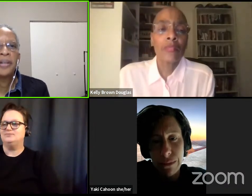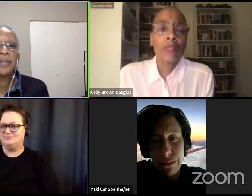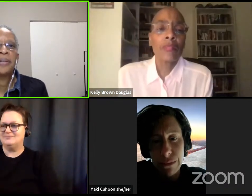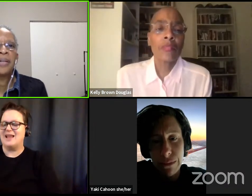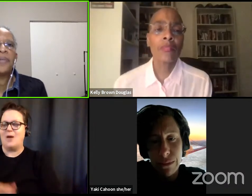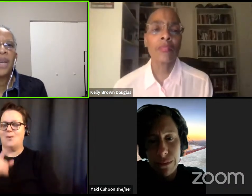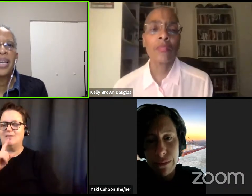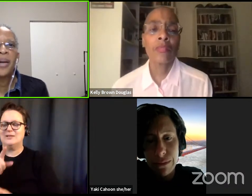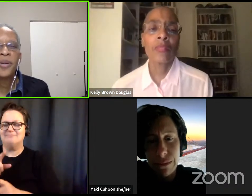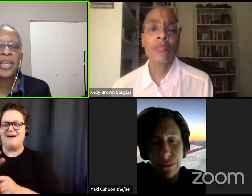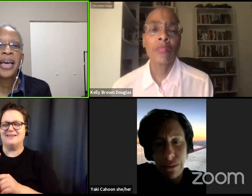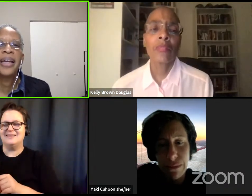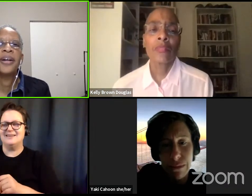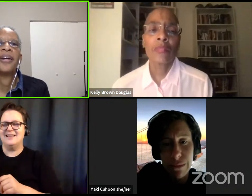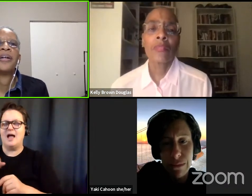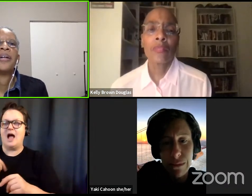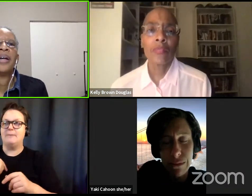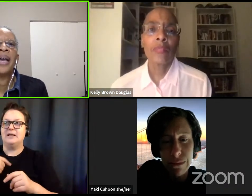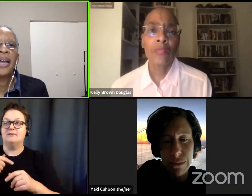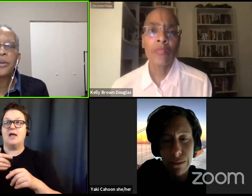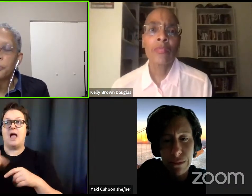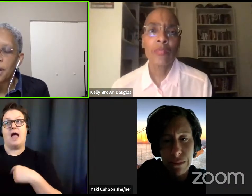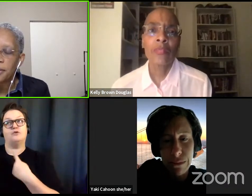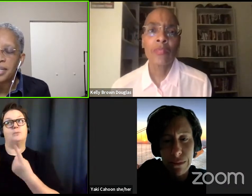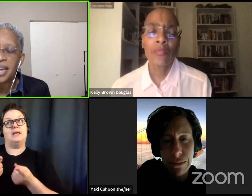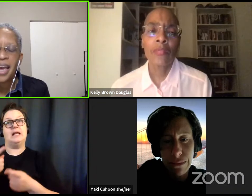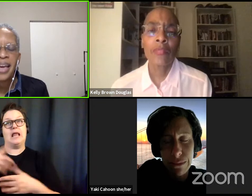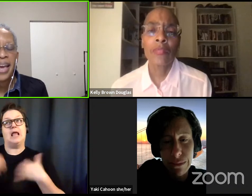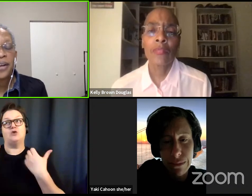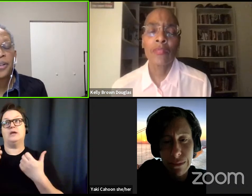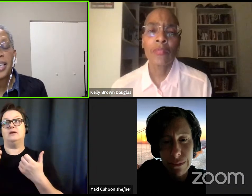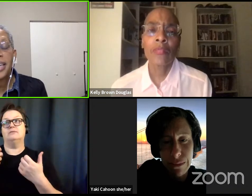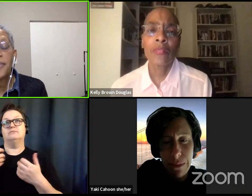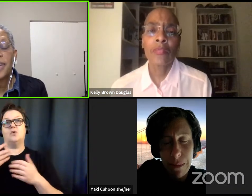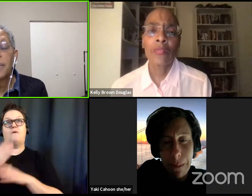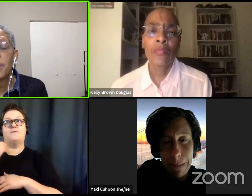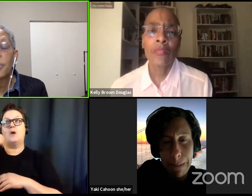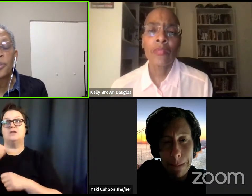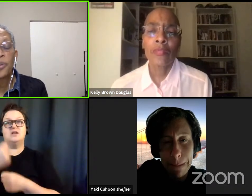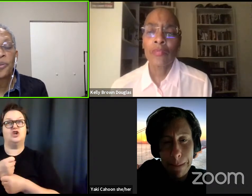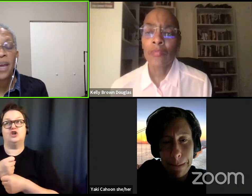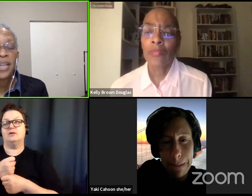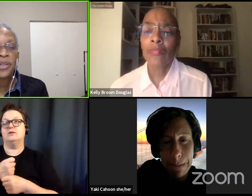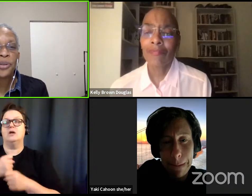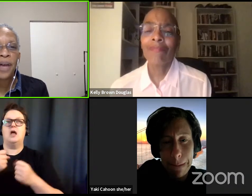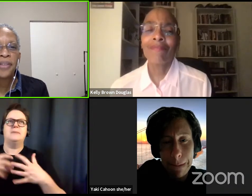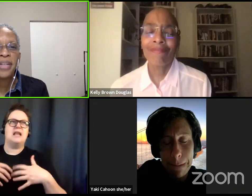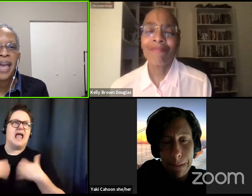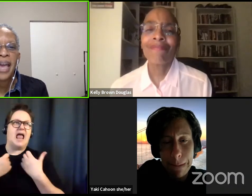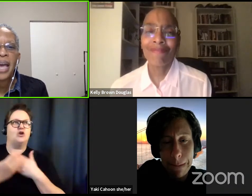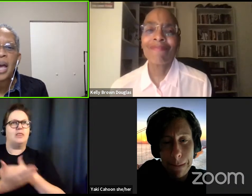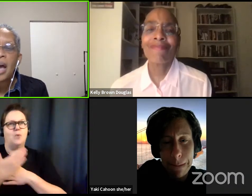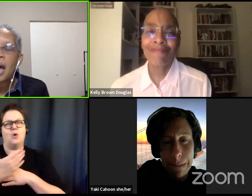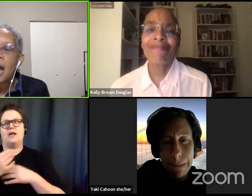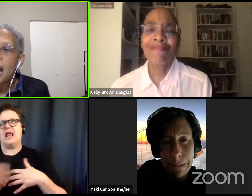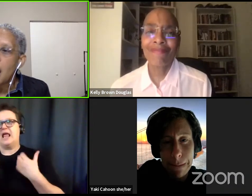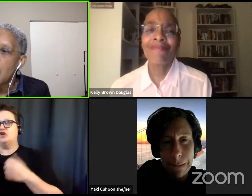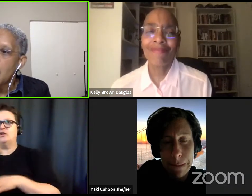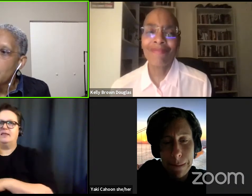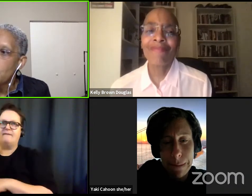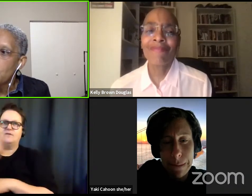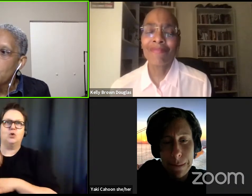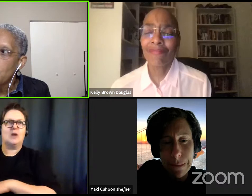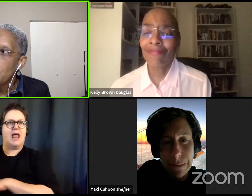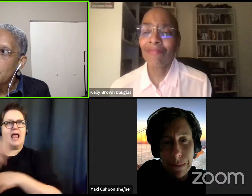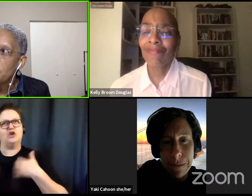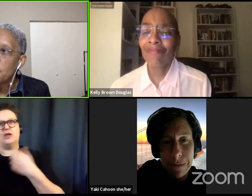year, like waking up with anger throughout the day, anger in the evening, peppered with rage throughout the day.